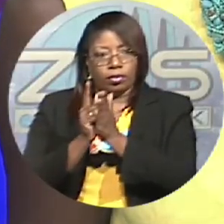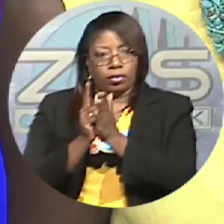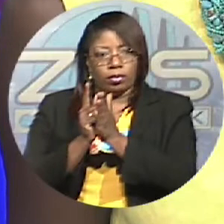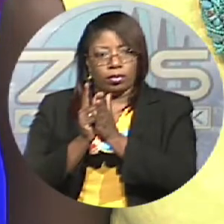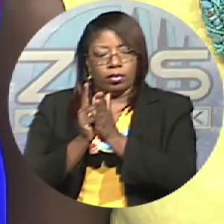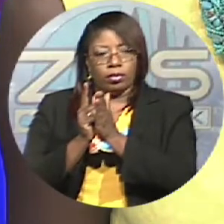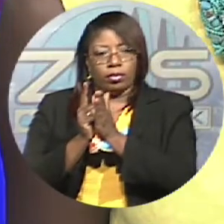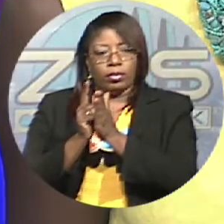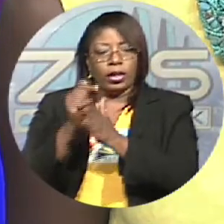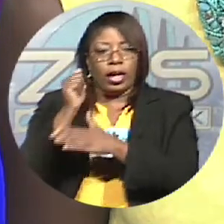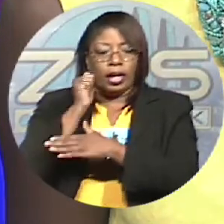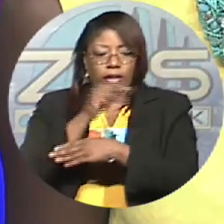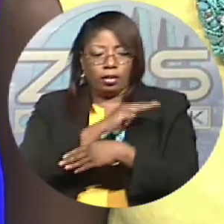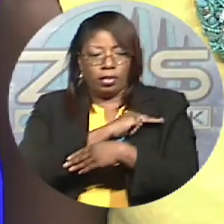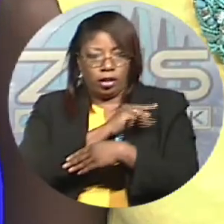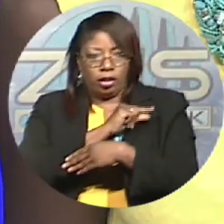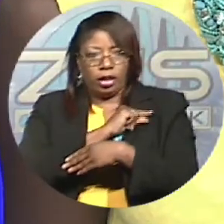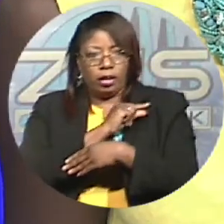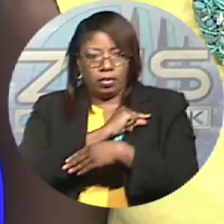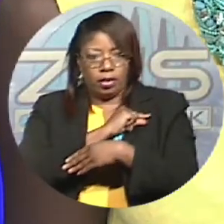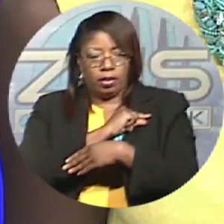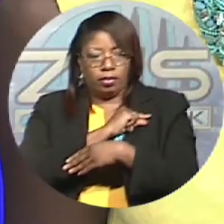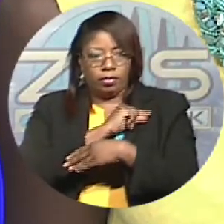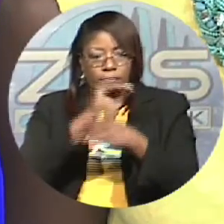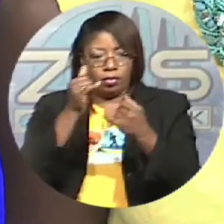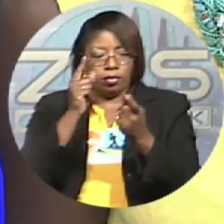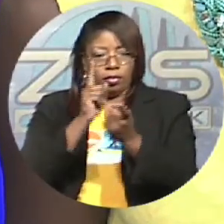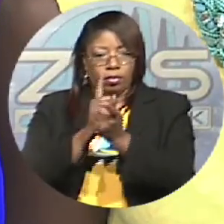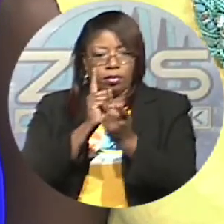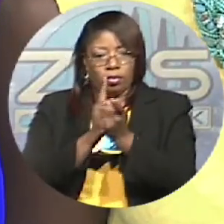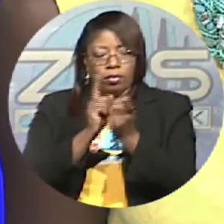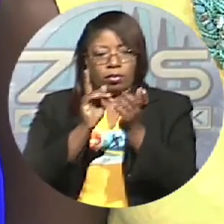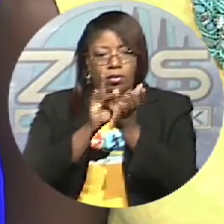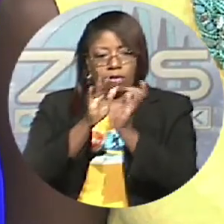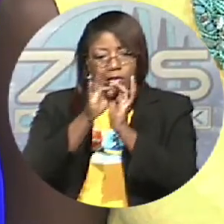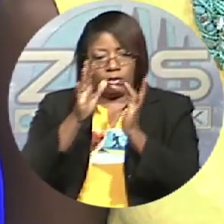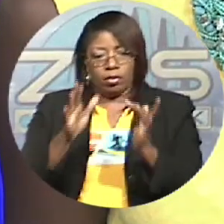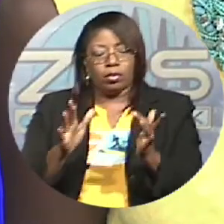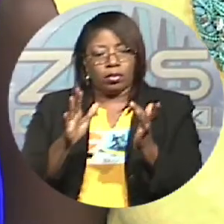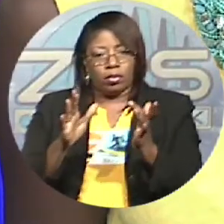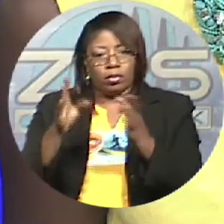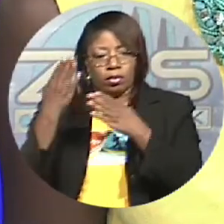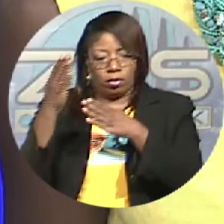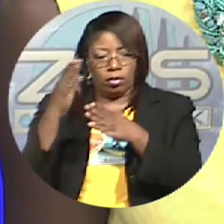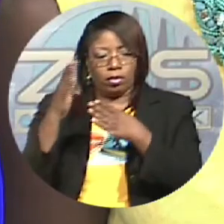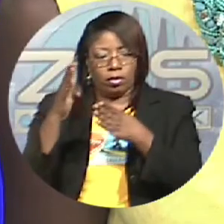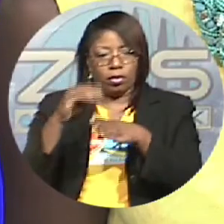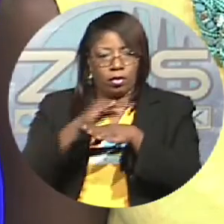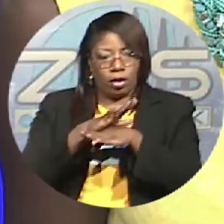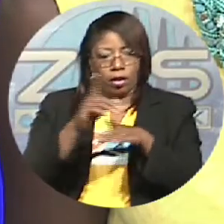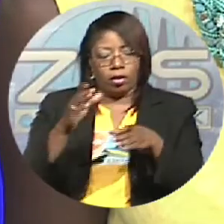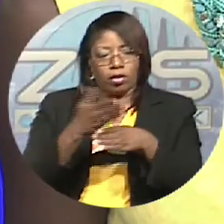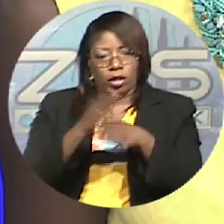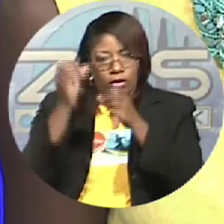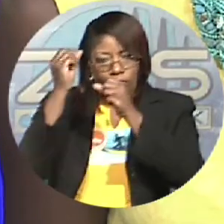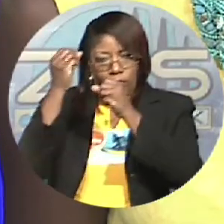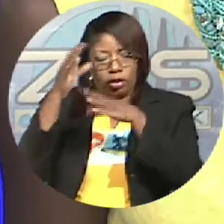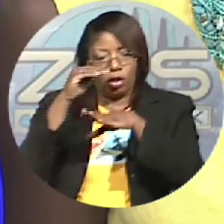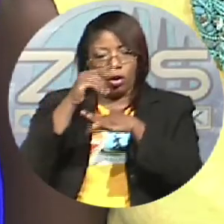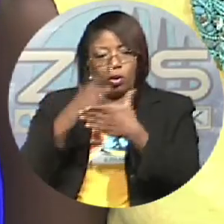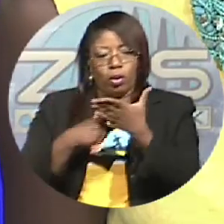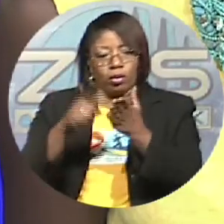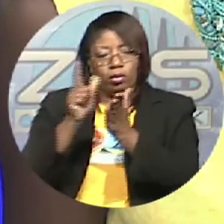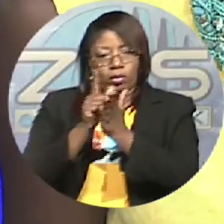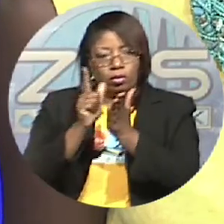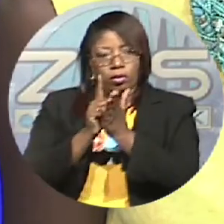the Honorable Allison Maynard Gibson, recently met with the Bahamas Christian Council to provide information on what the Attorney General's office is